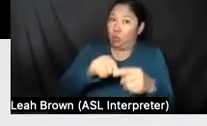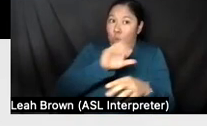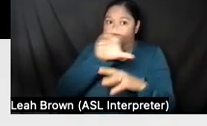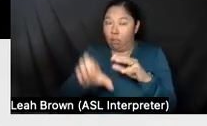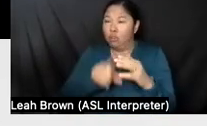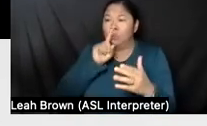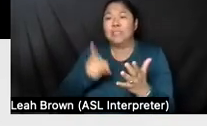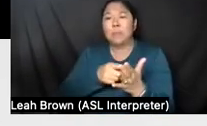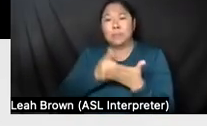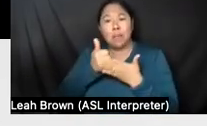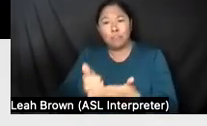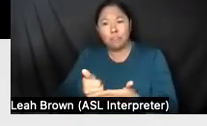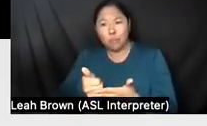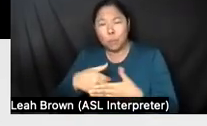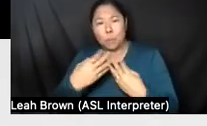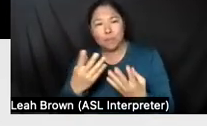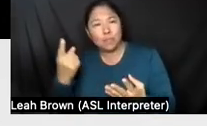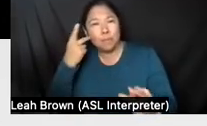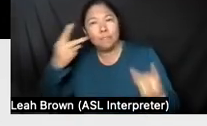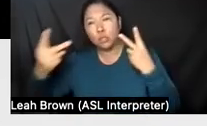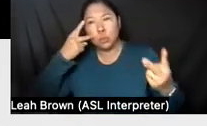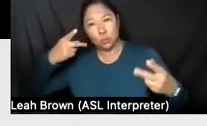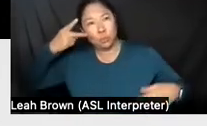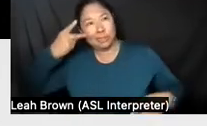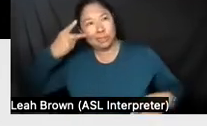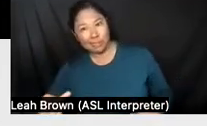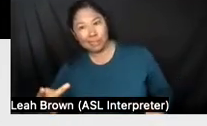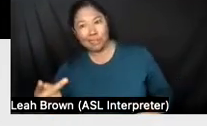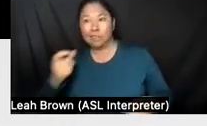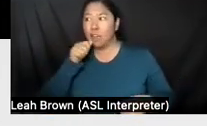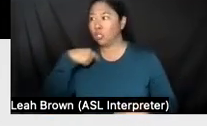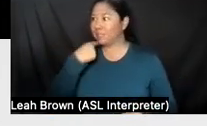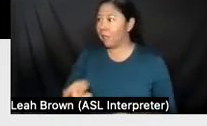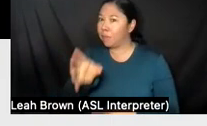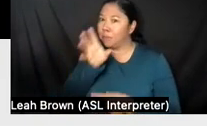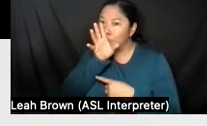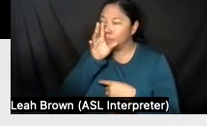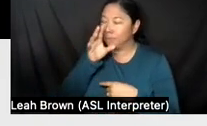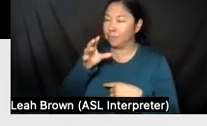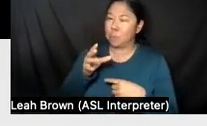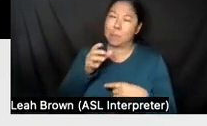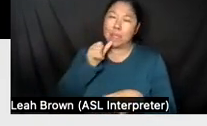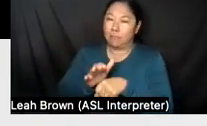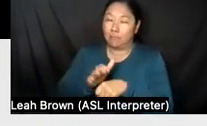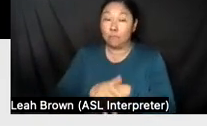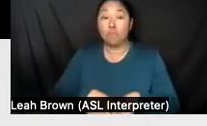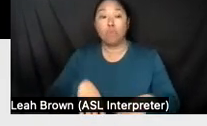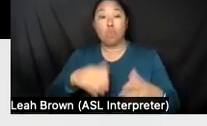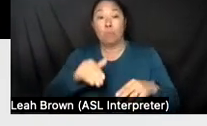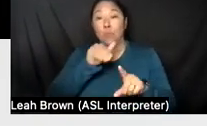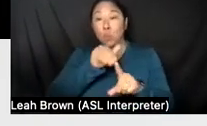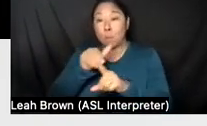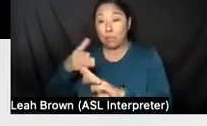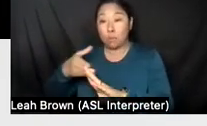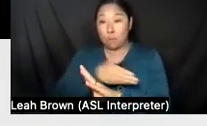child something visual for them to see instead of just verbally telling them. Giving reminders again before the event or the change will